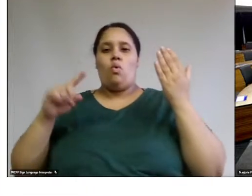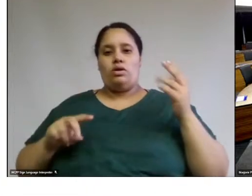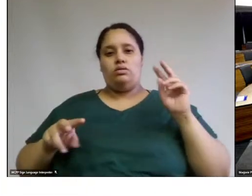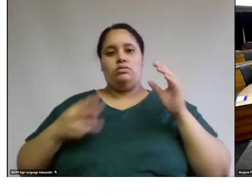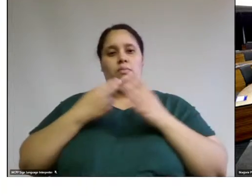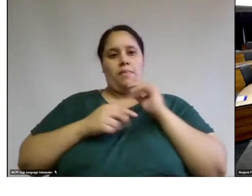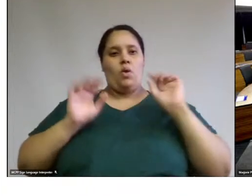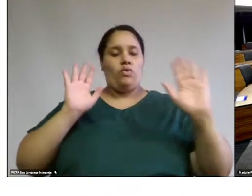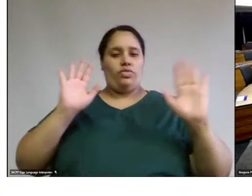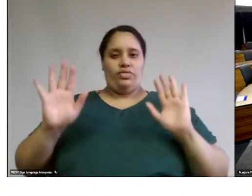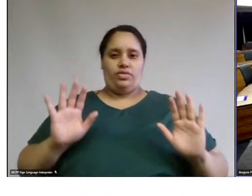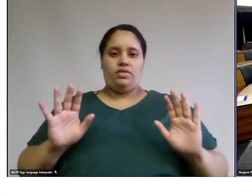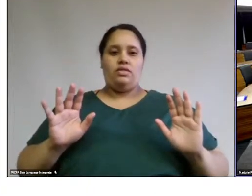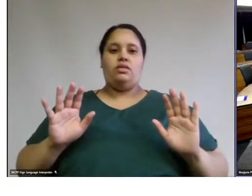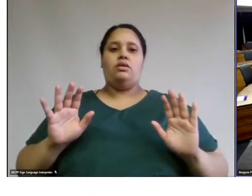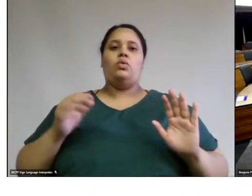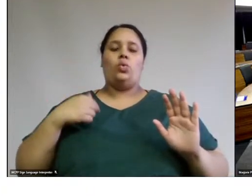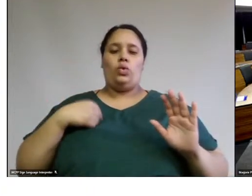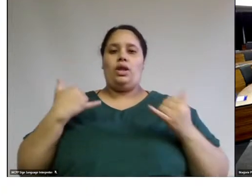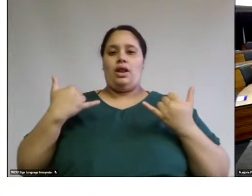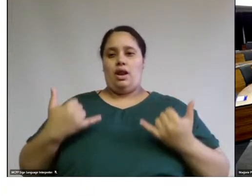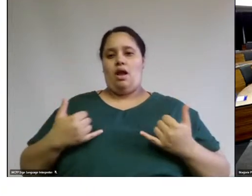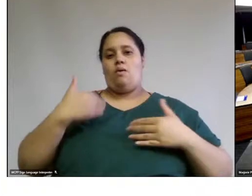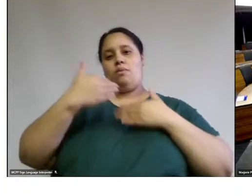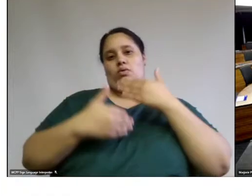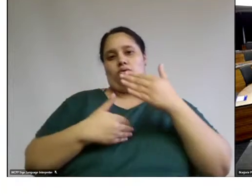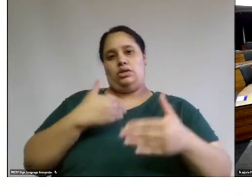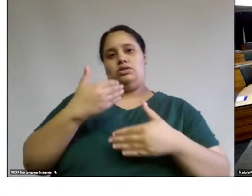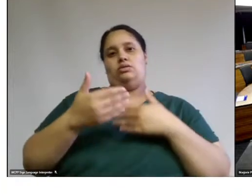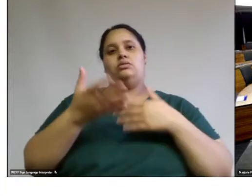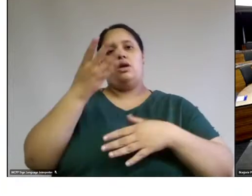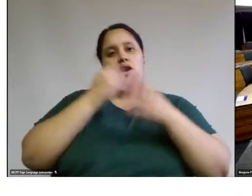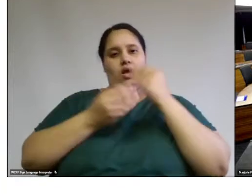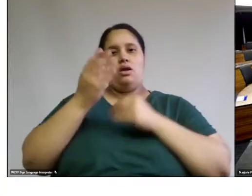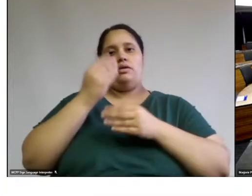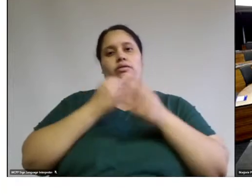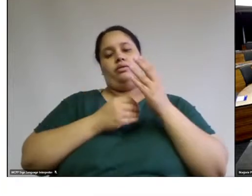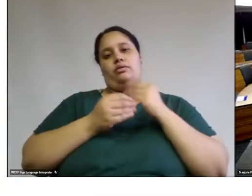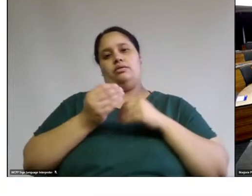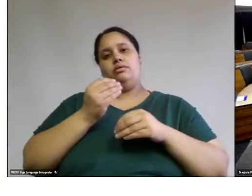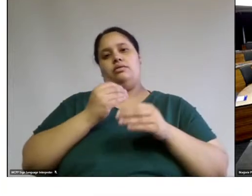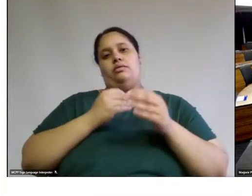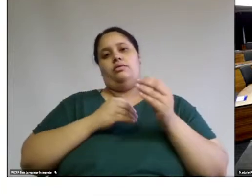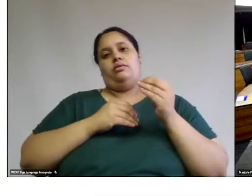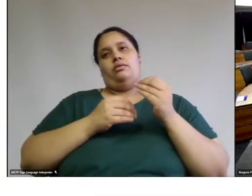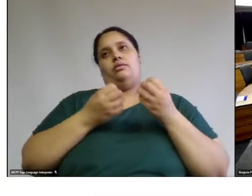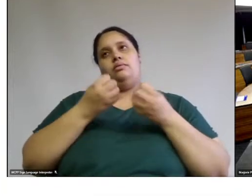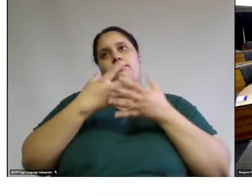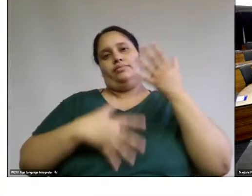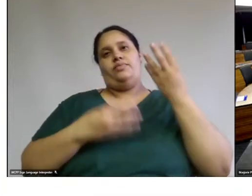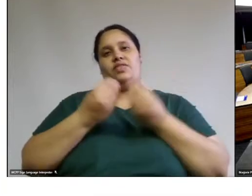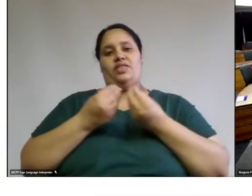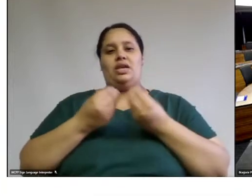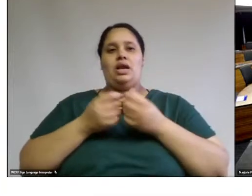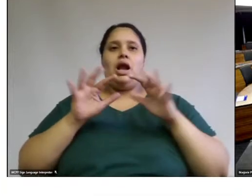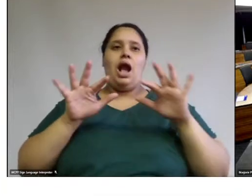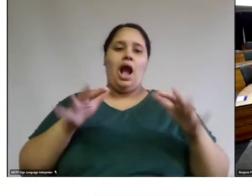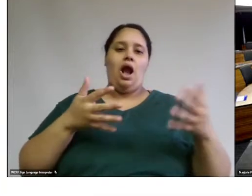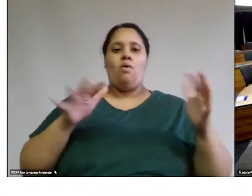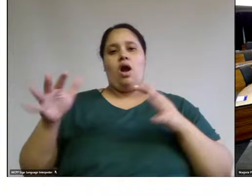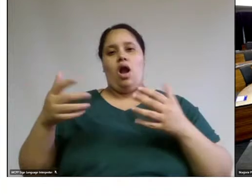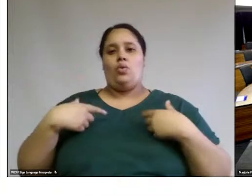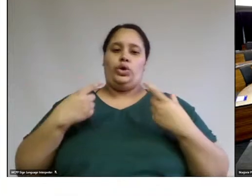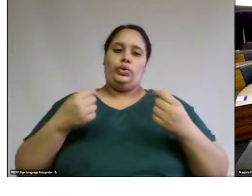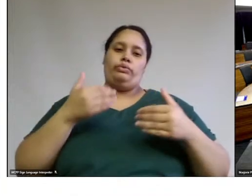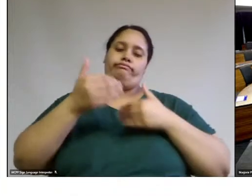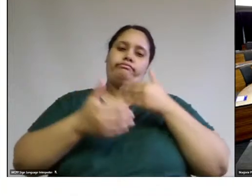of course, we are in the process also going to learn quite a lot of things on how to do actually things moving